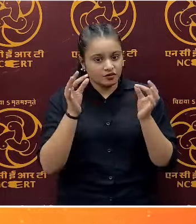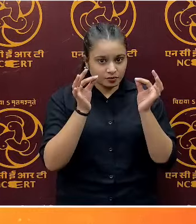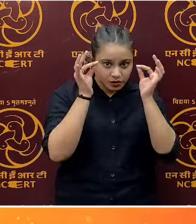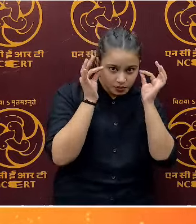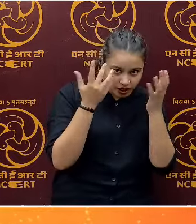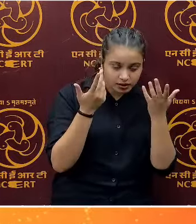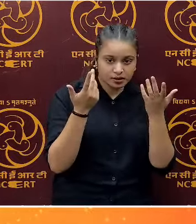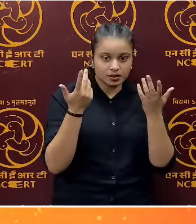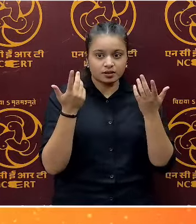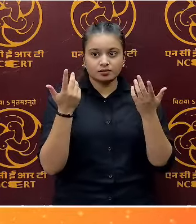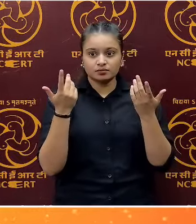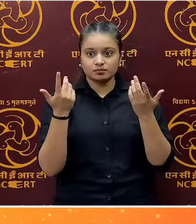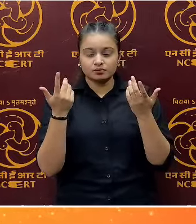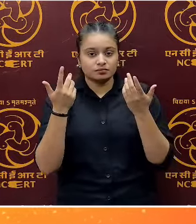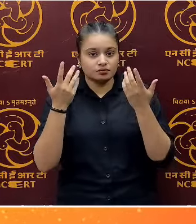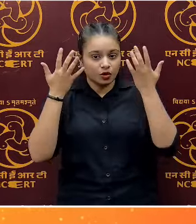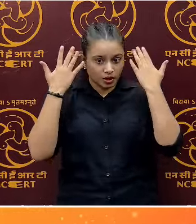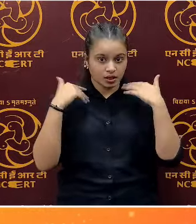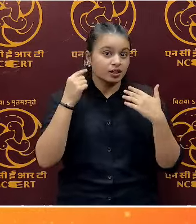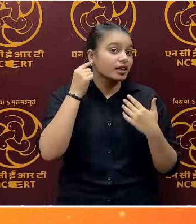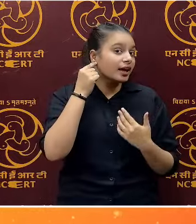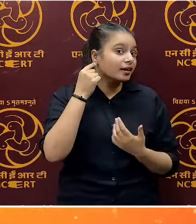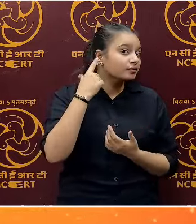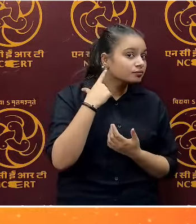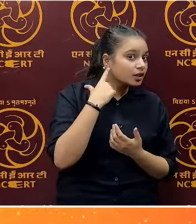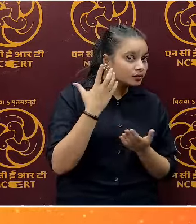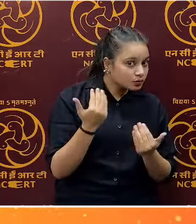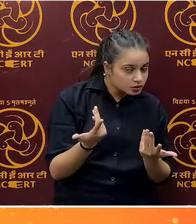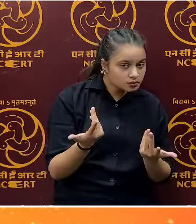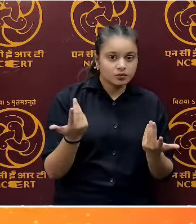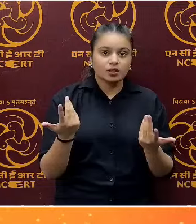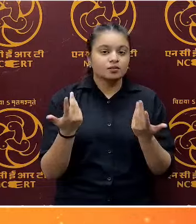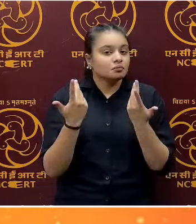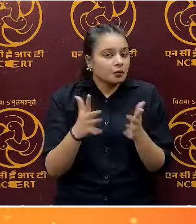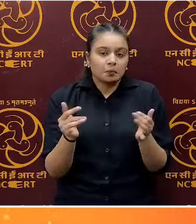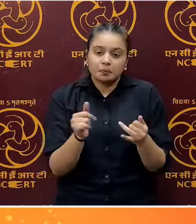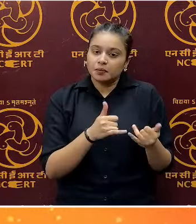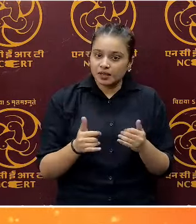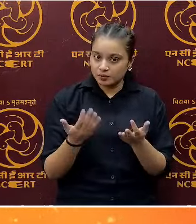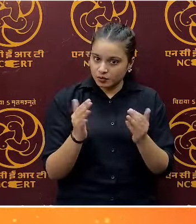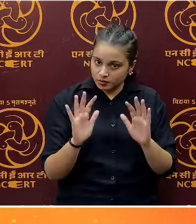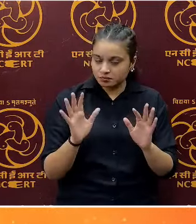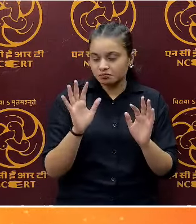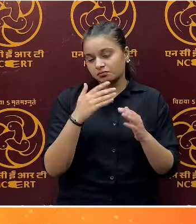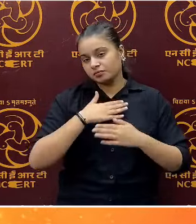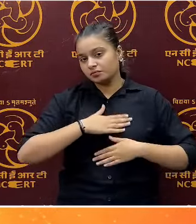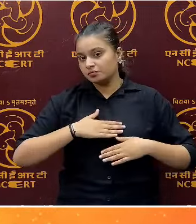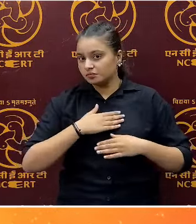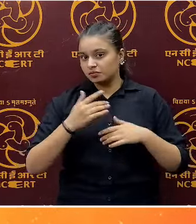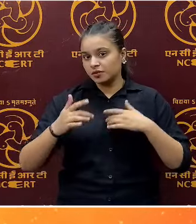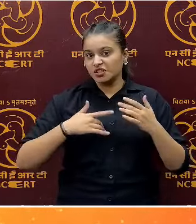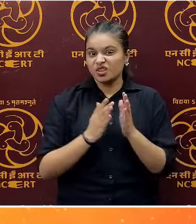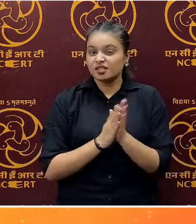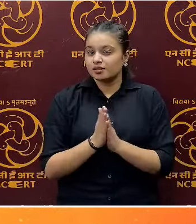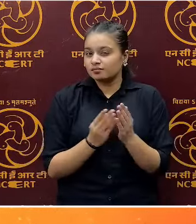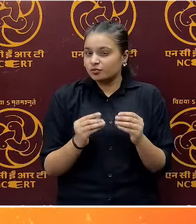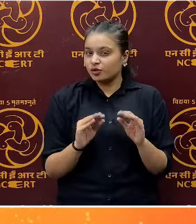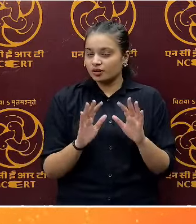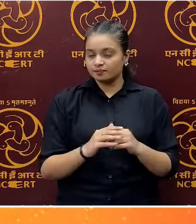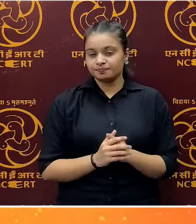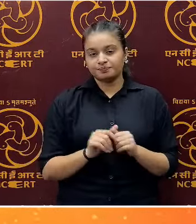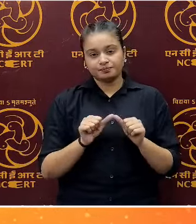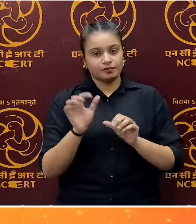spectacles, some are not, some are wearing big earrings. So Yes, so anything that's feel how like- you can play this game, and it will be very interesting to Absolutely. play. Right. So